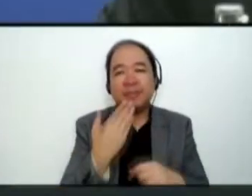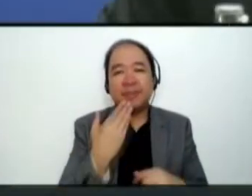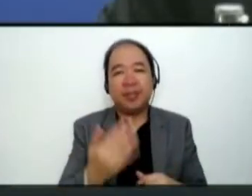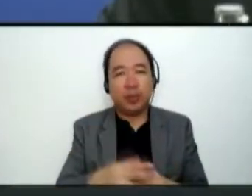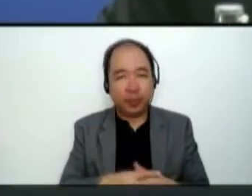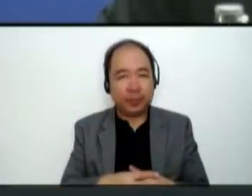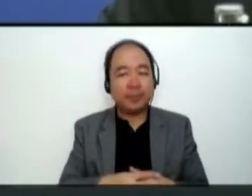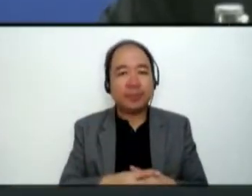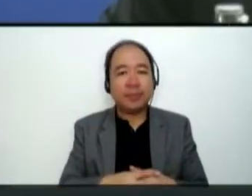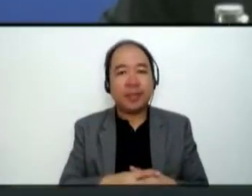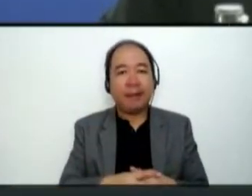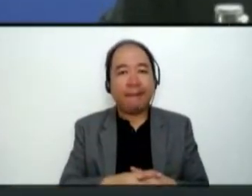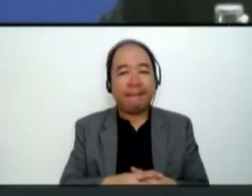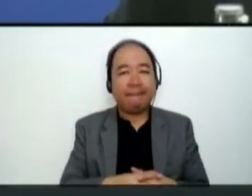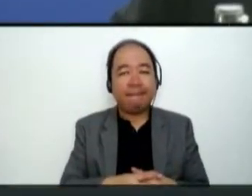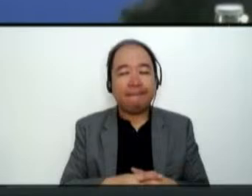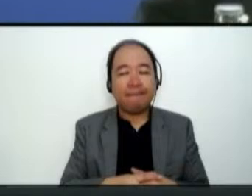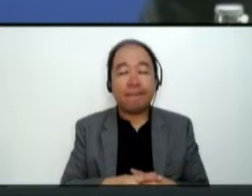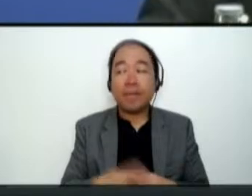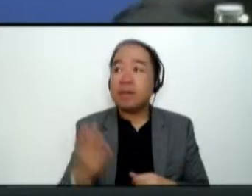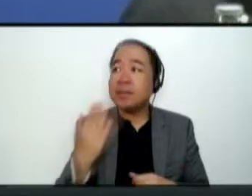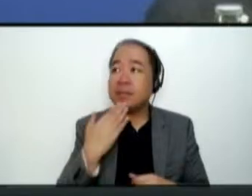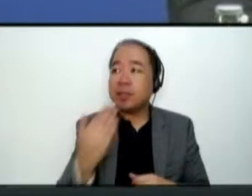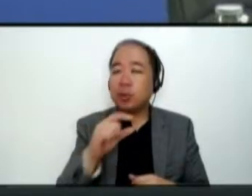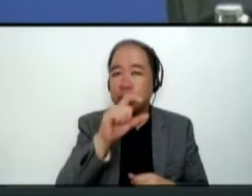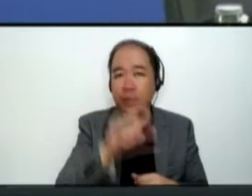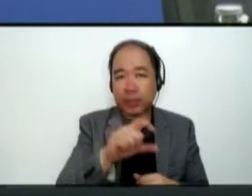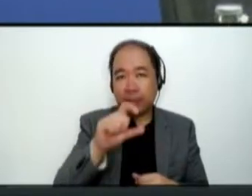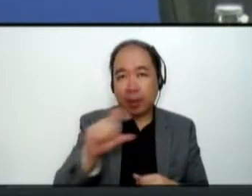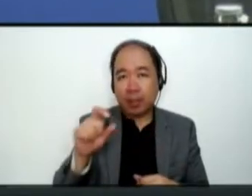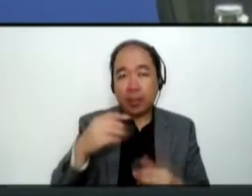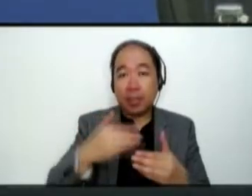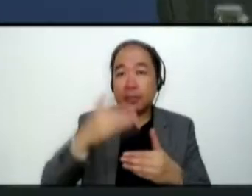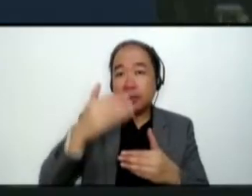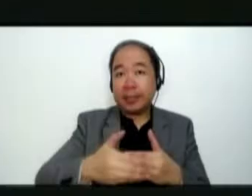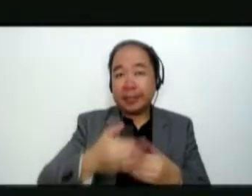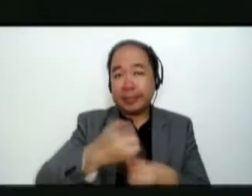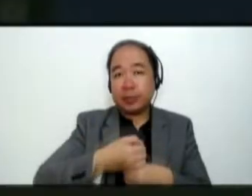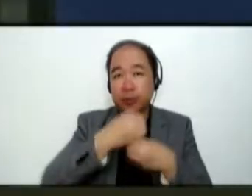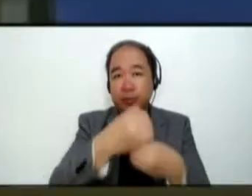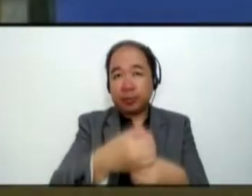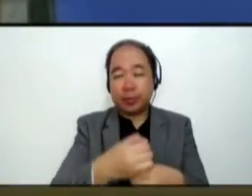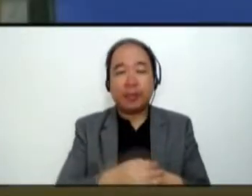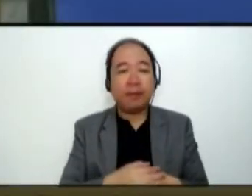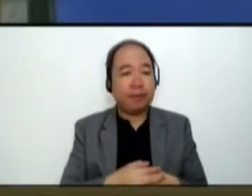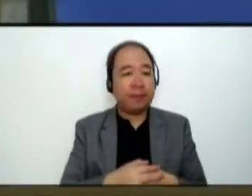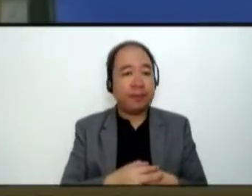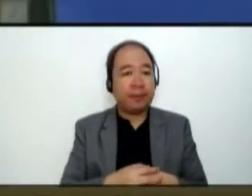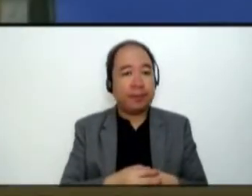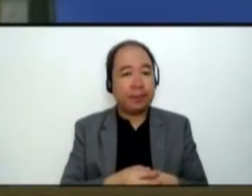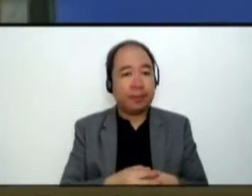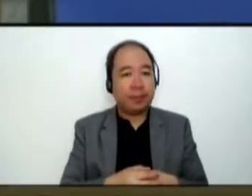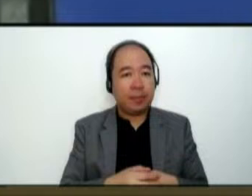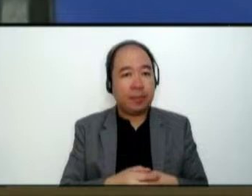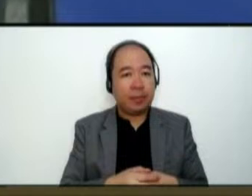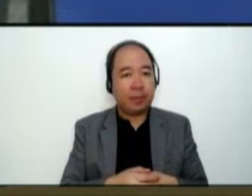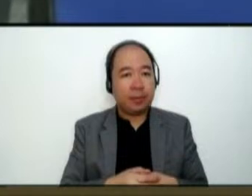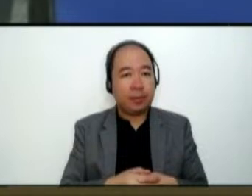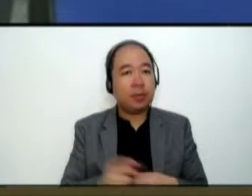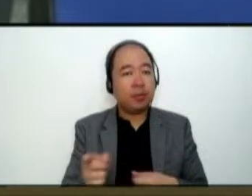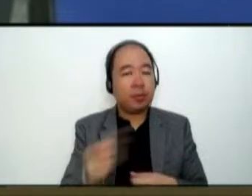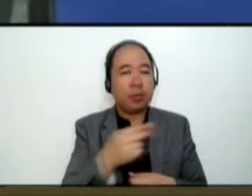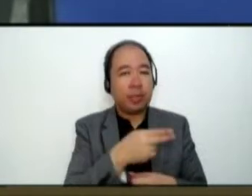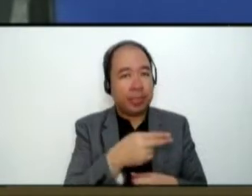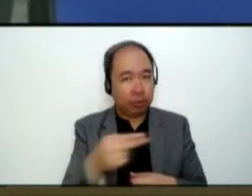Thank you, distinguished delegate of Nepal. The next speaker on my list is the distinguished delegate of